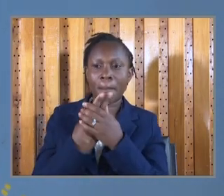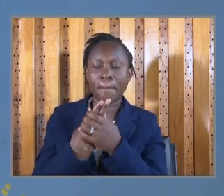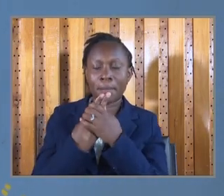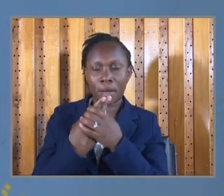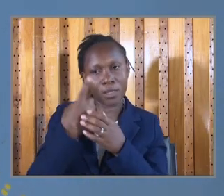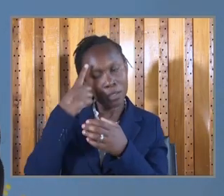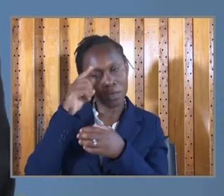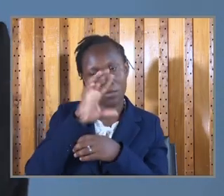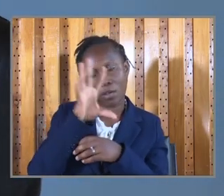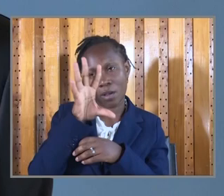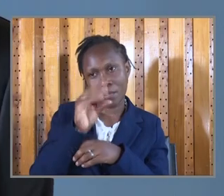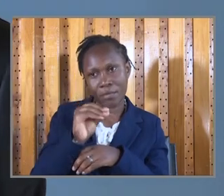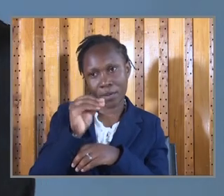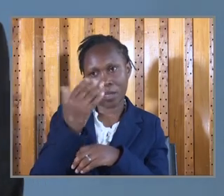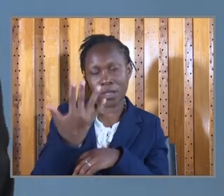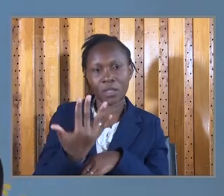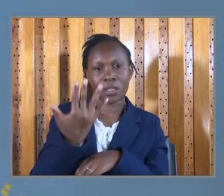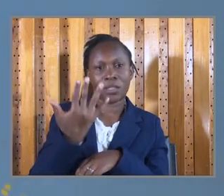green industrialization.